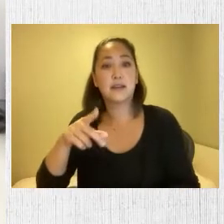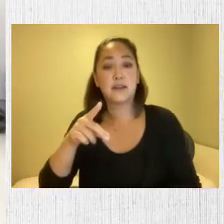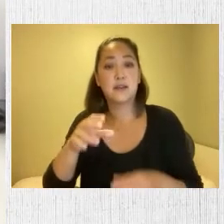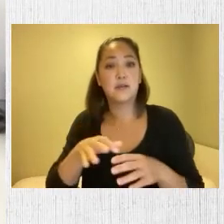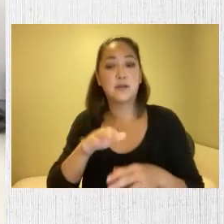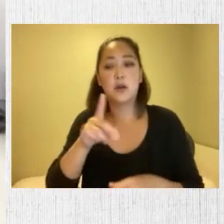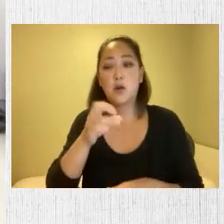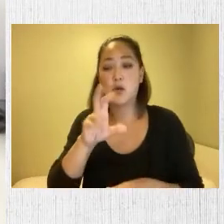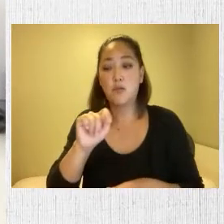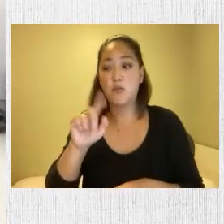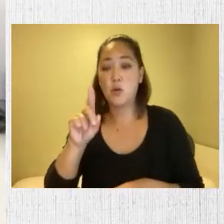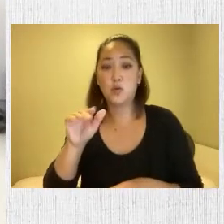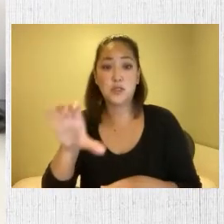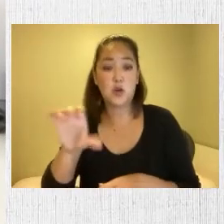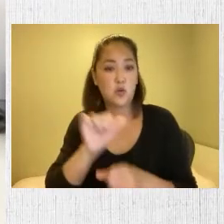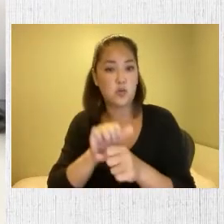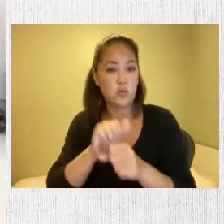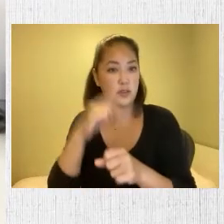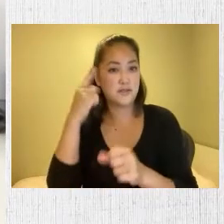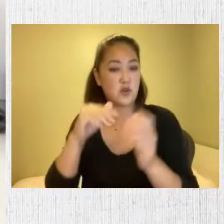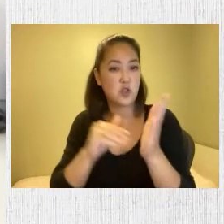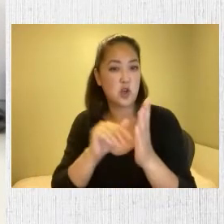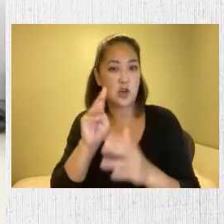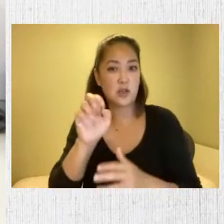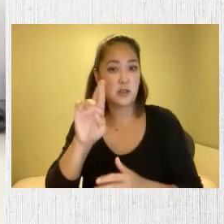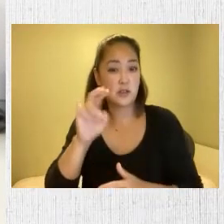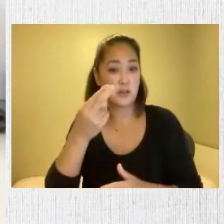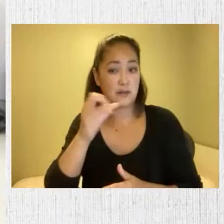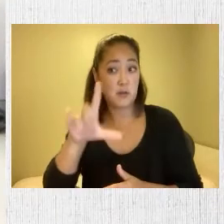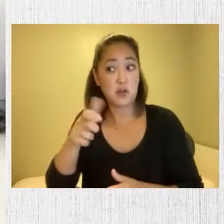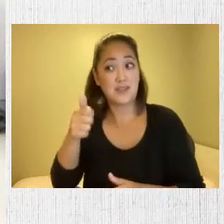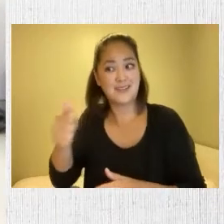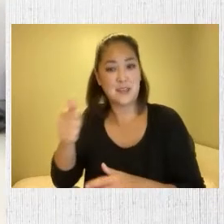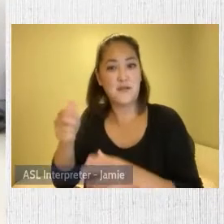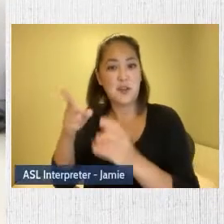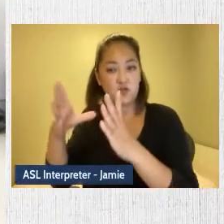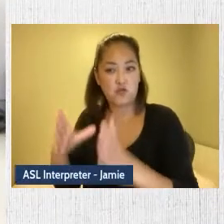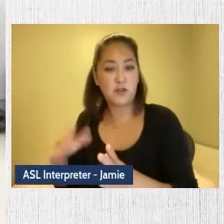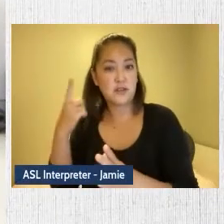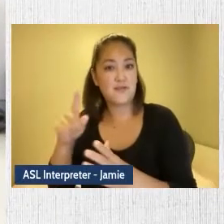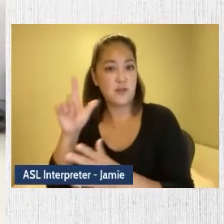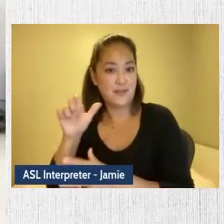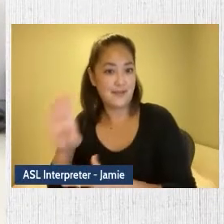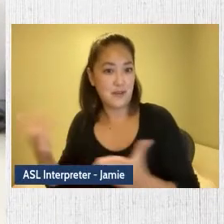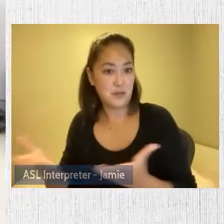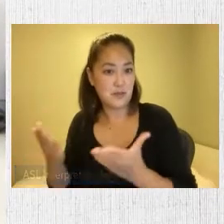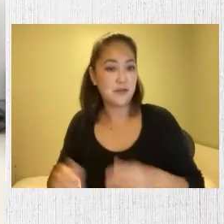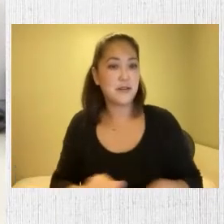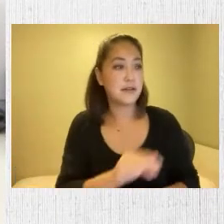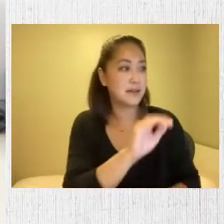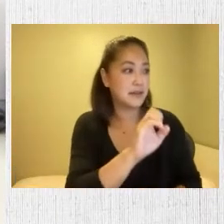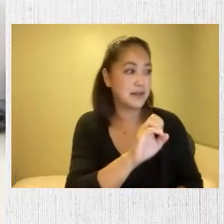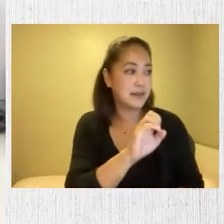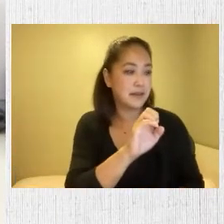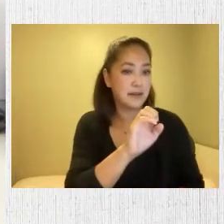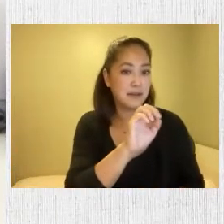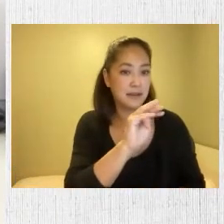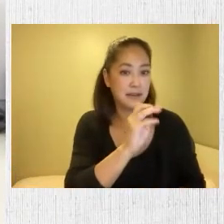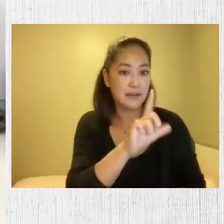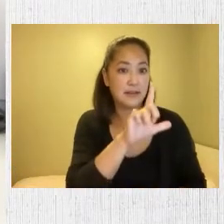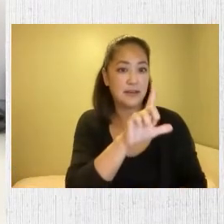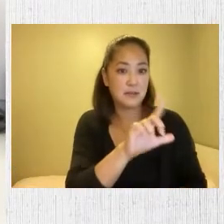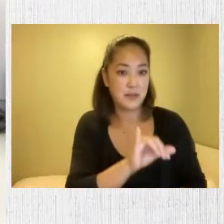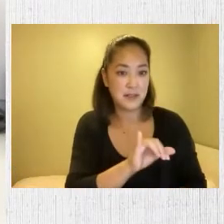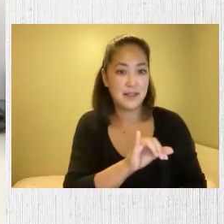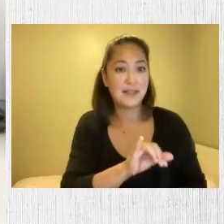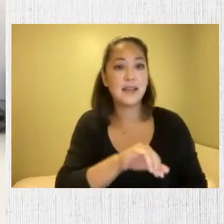for Dr. Josh Marshall, who's the director of Ingenuity Labs. And we have Emily Bujea, I hope